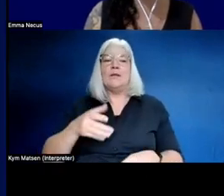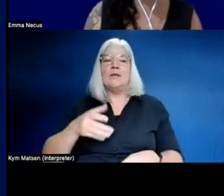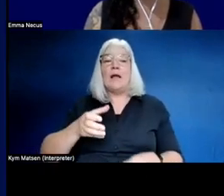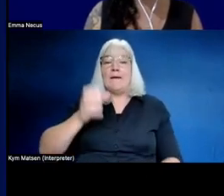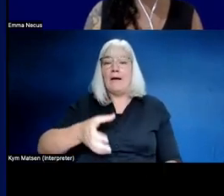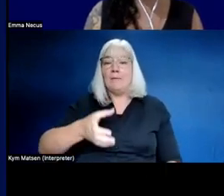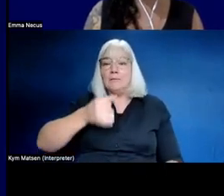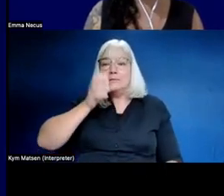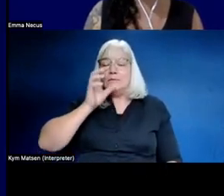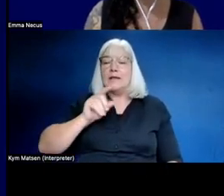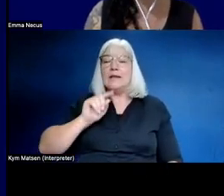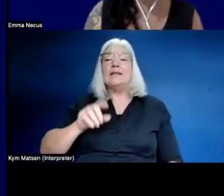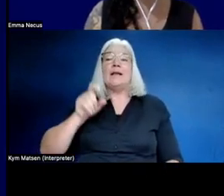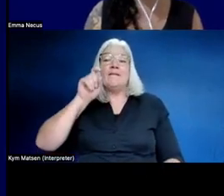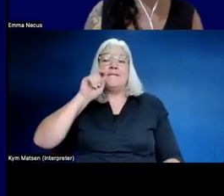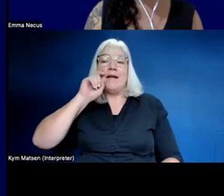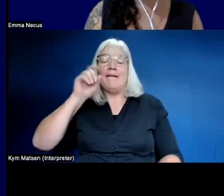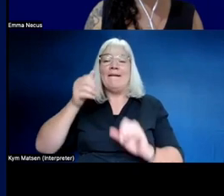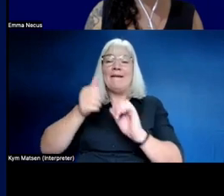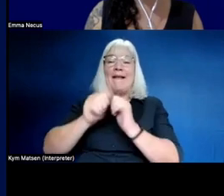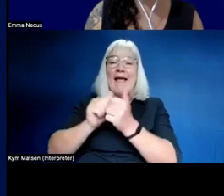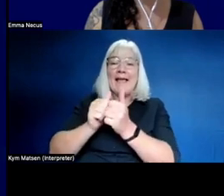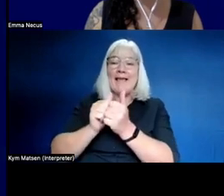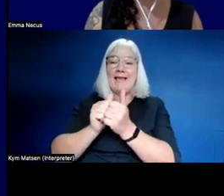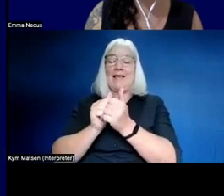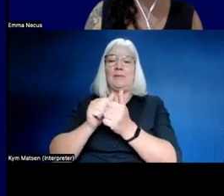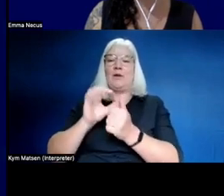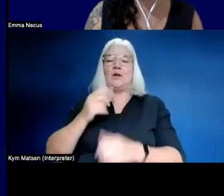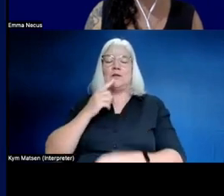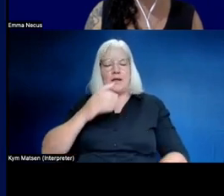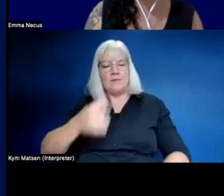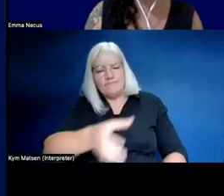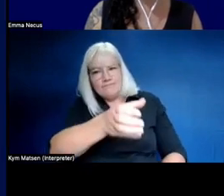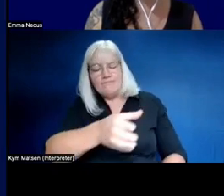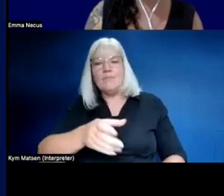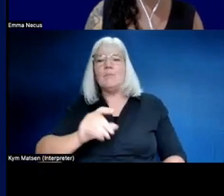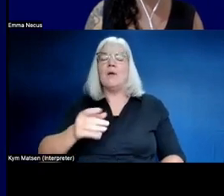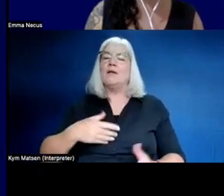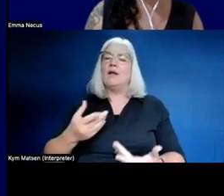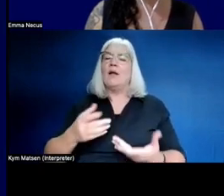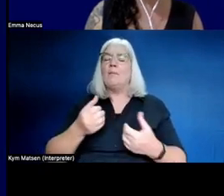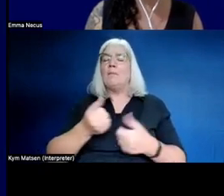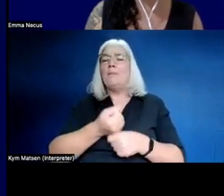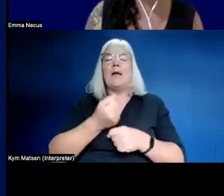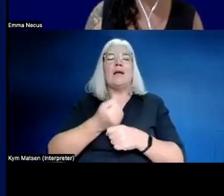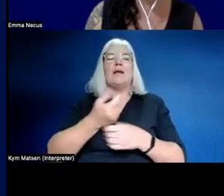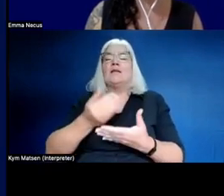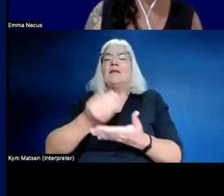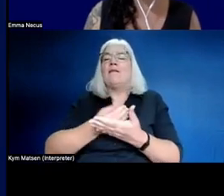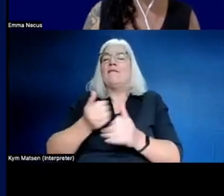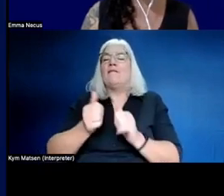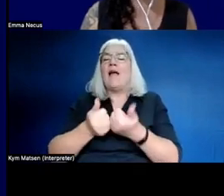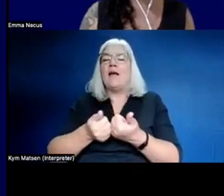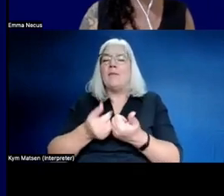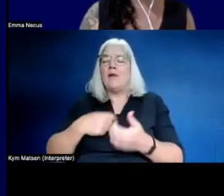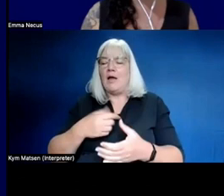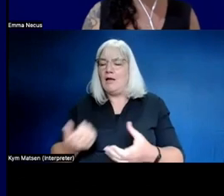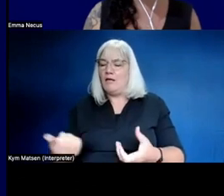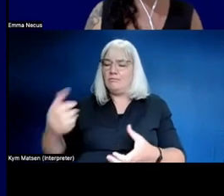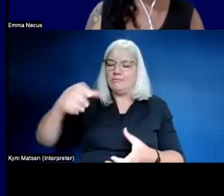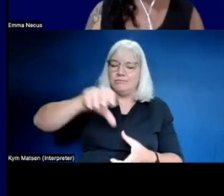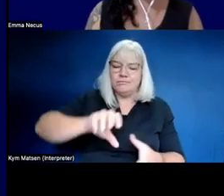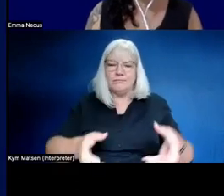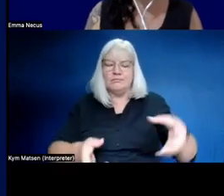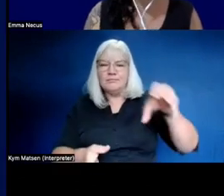do it. So we've made the cup a safe place by doing pouring activities, using it in the bath and then taking it in turns to drink from